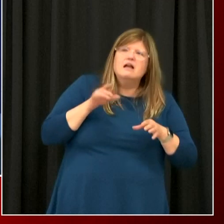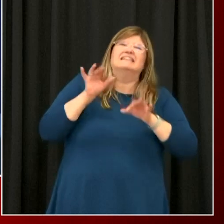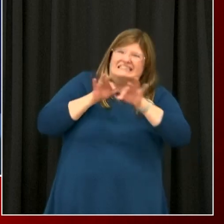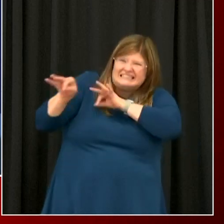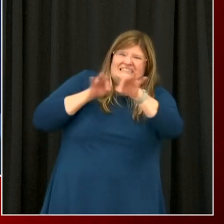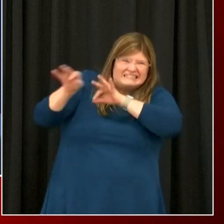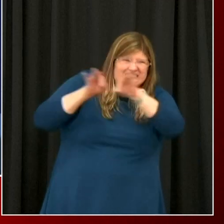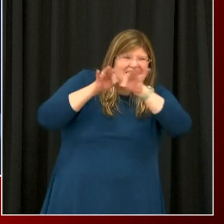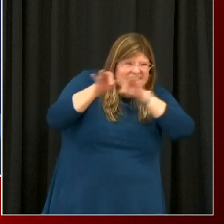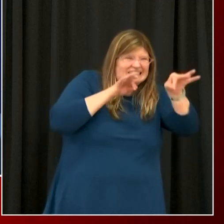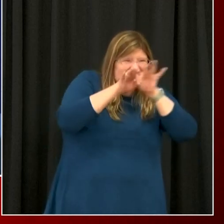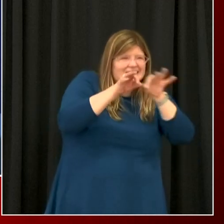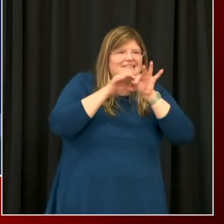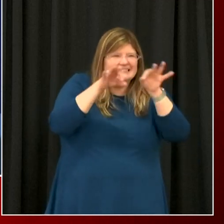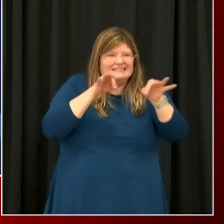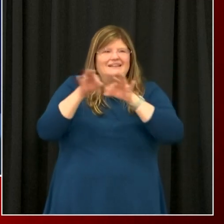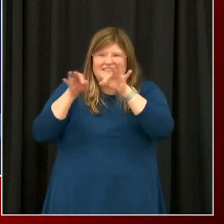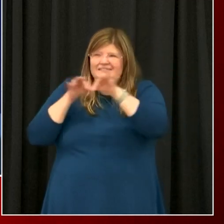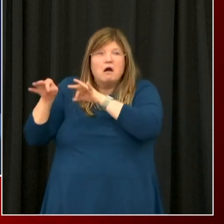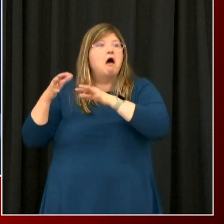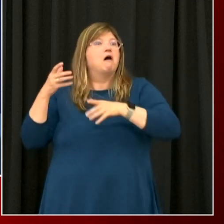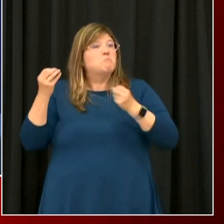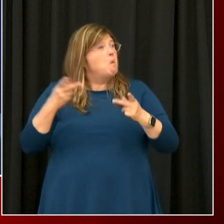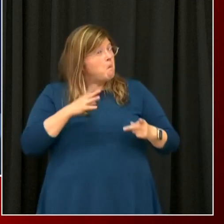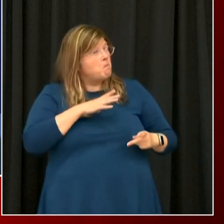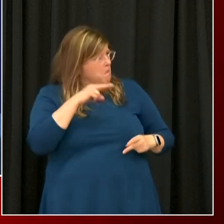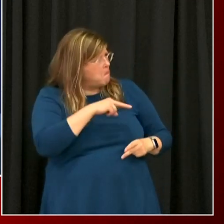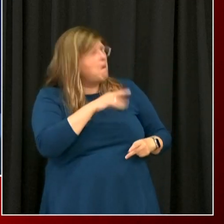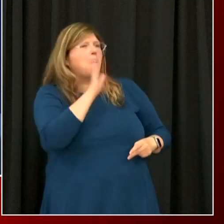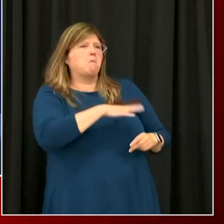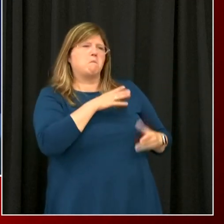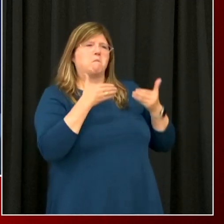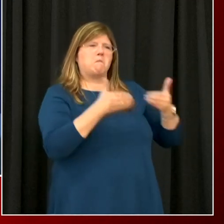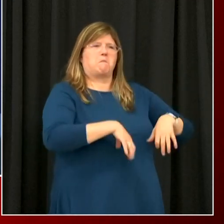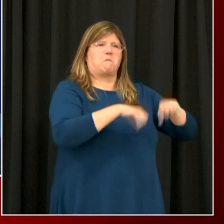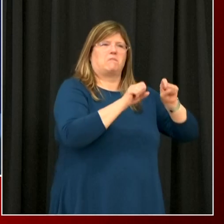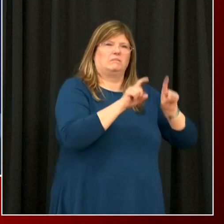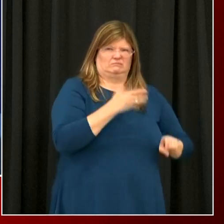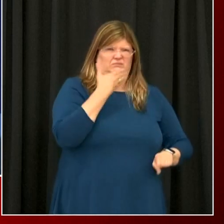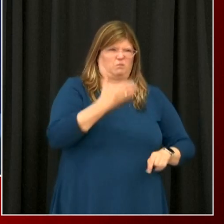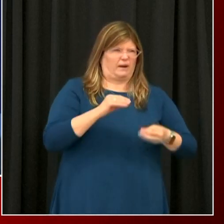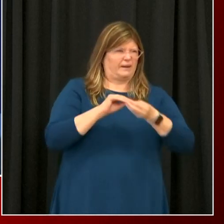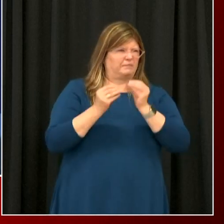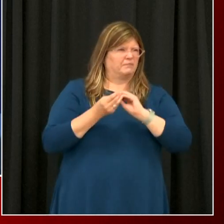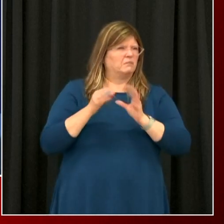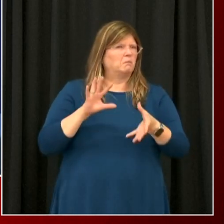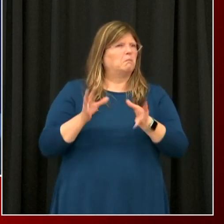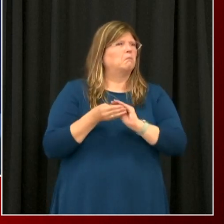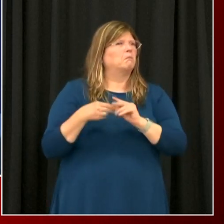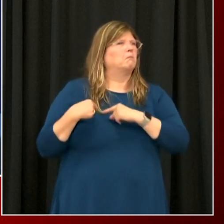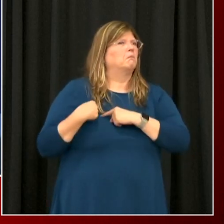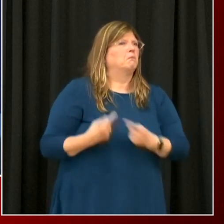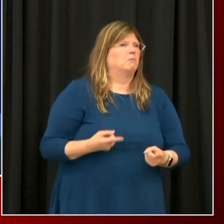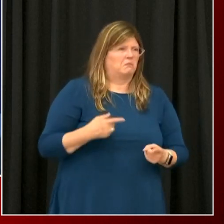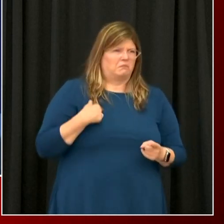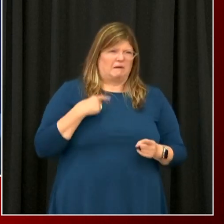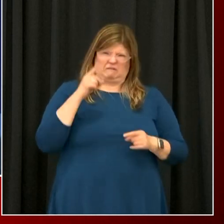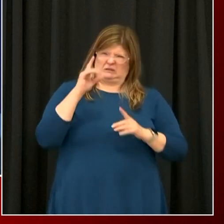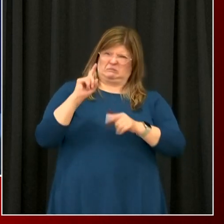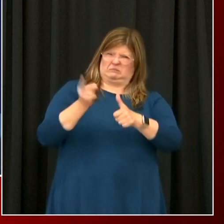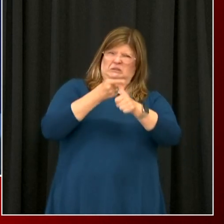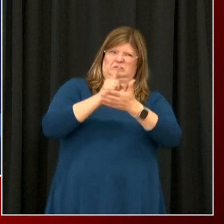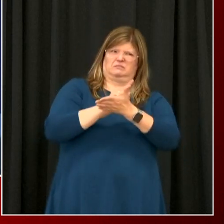walk-up testing. So the walk-up testing numbers look good to us from the perspective of what you could expect in the first week.